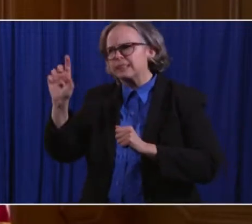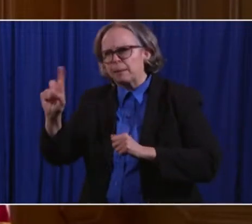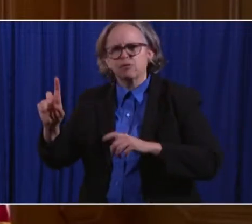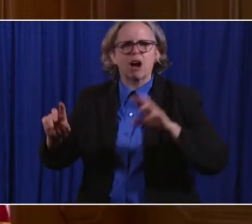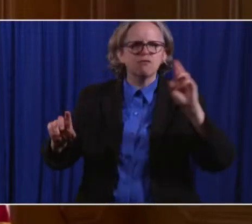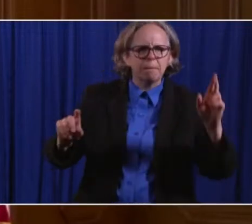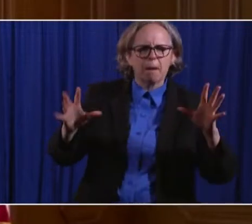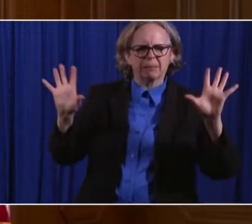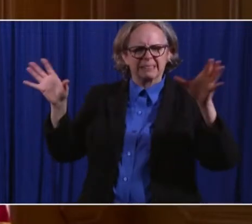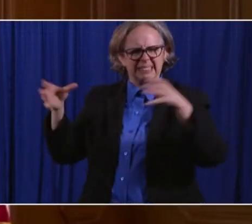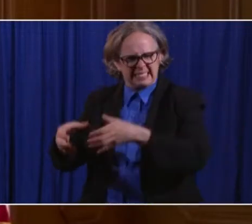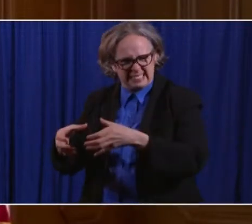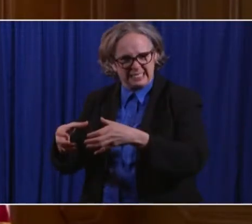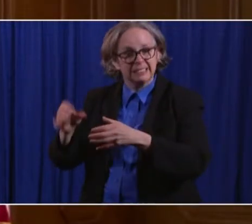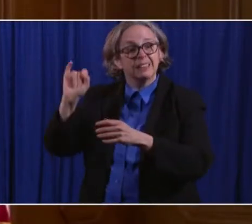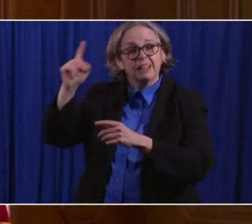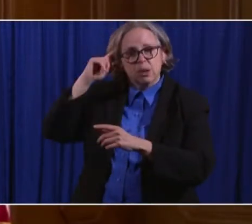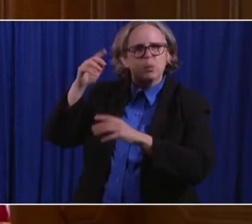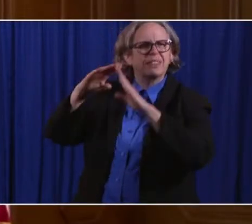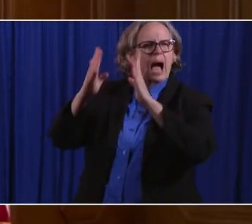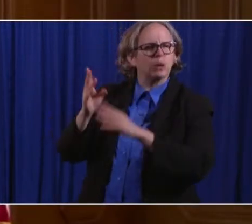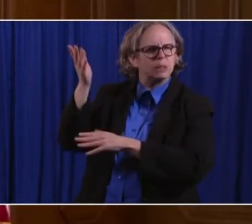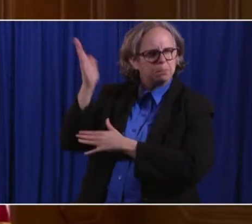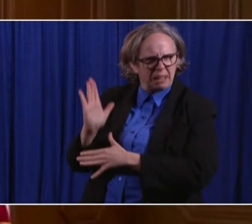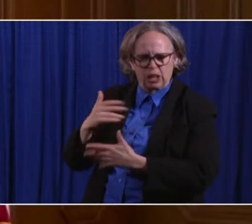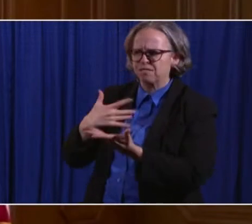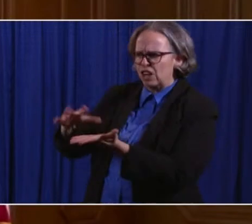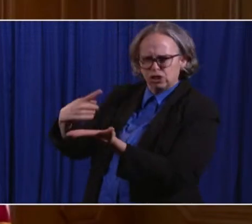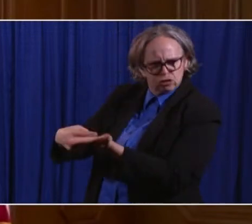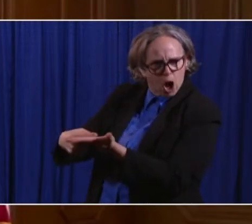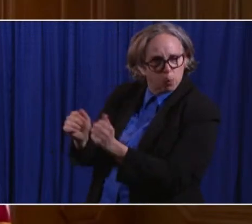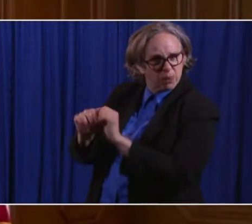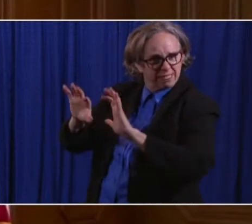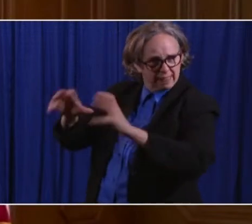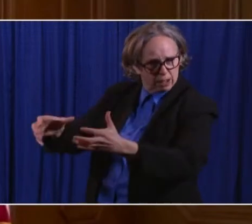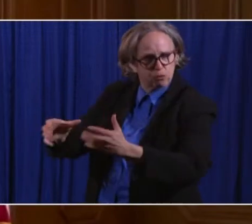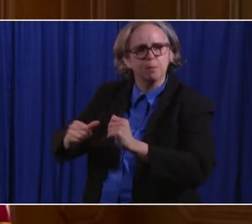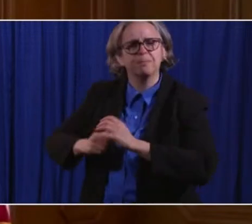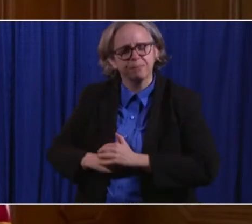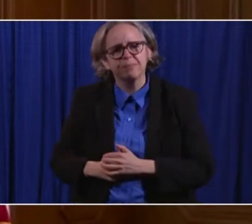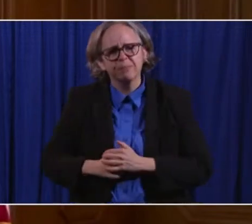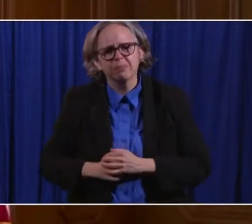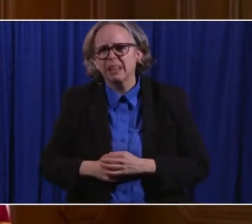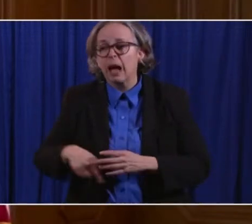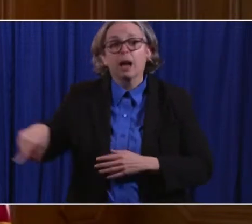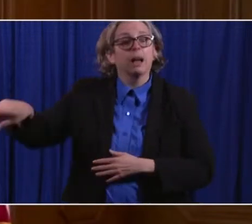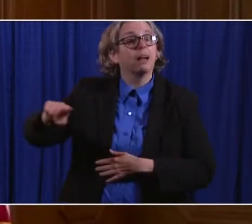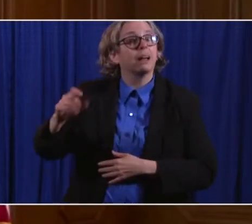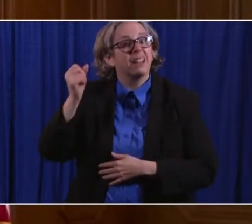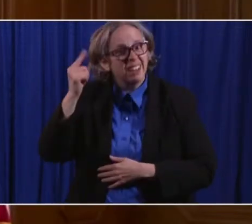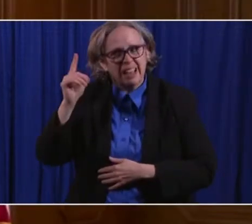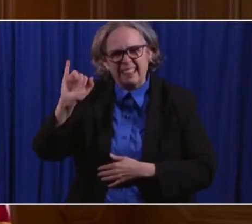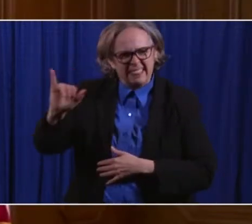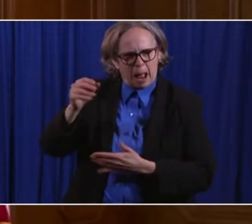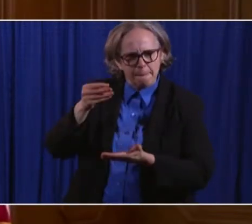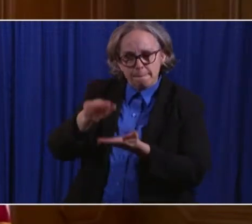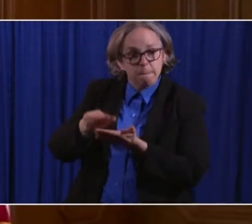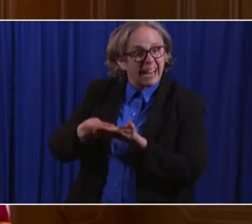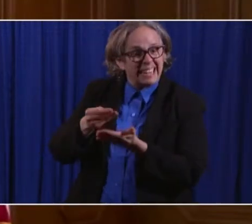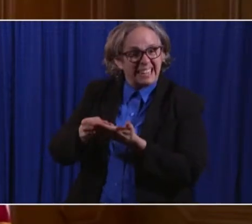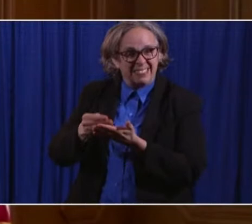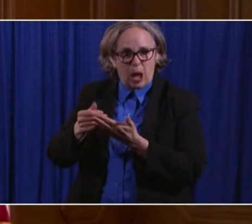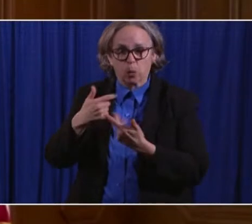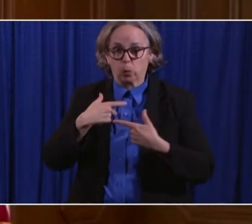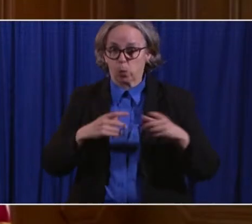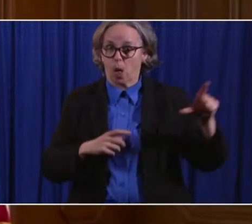me that we should take some of the money that will be coming to Ohio shortly from the last bill